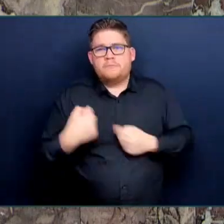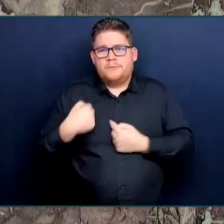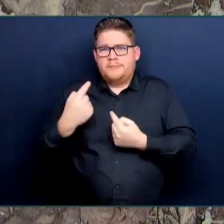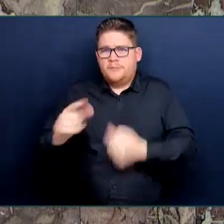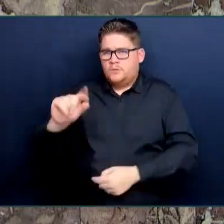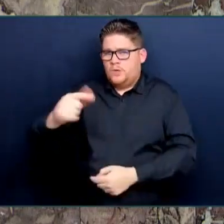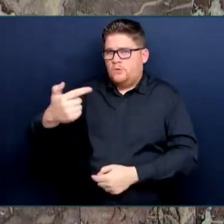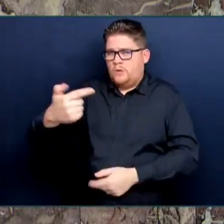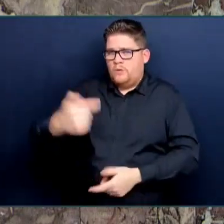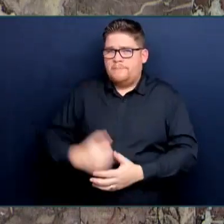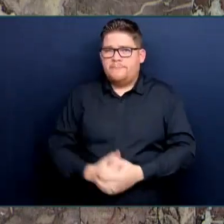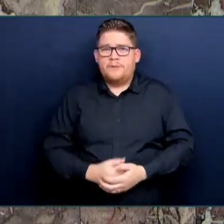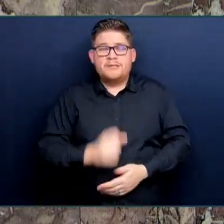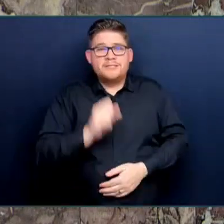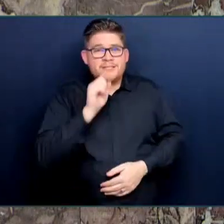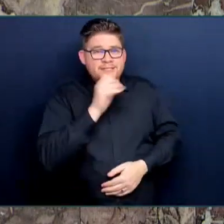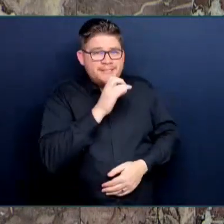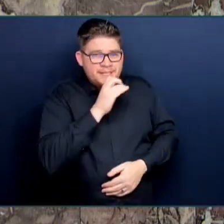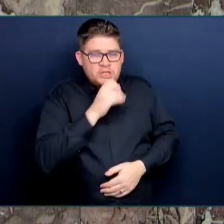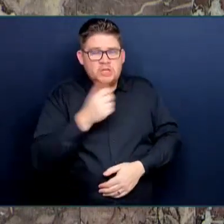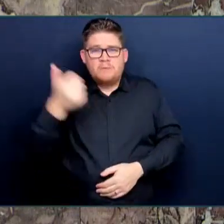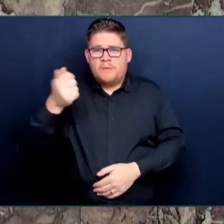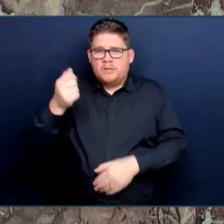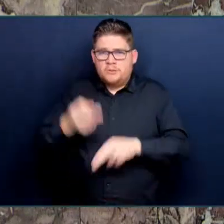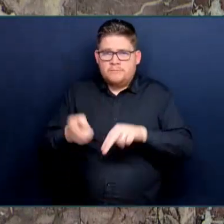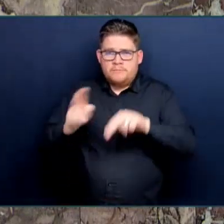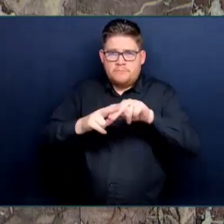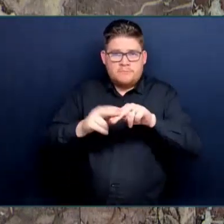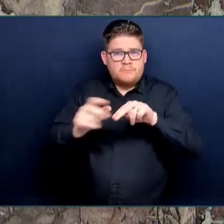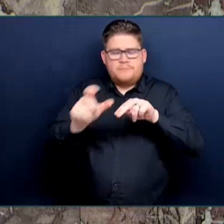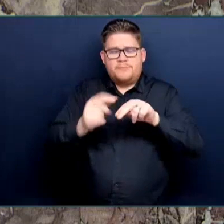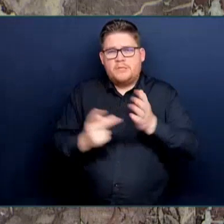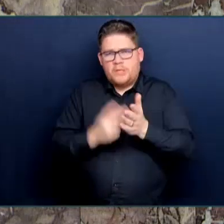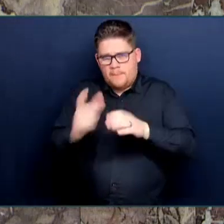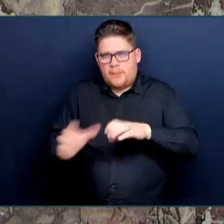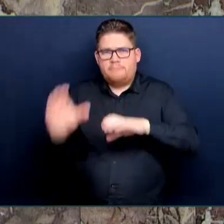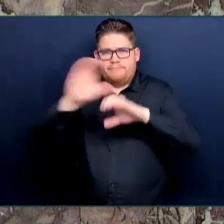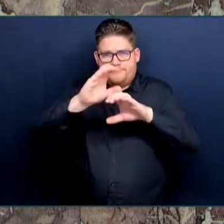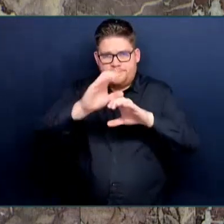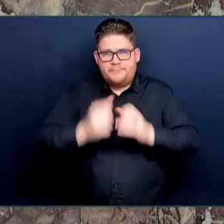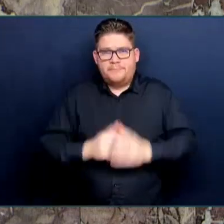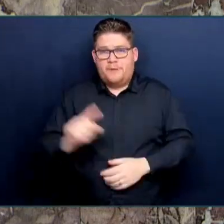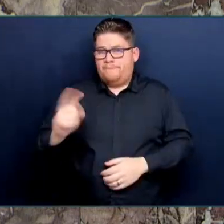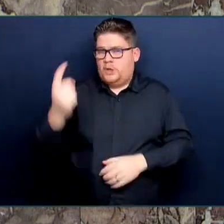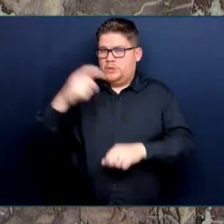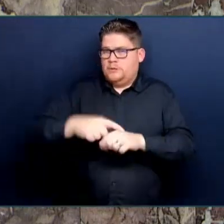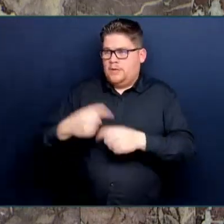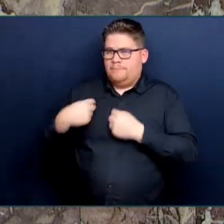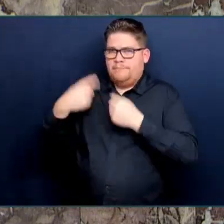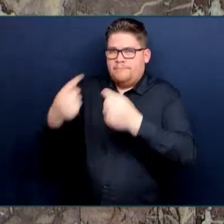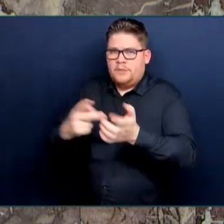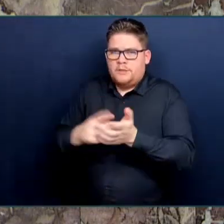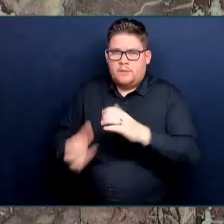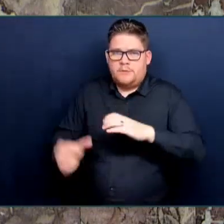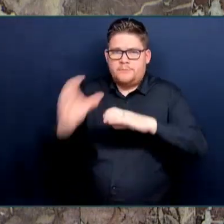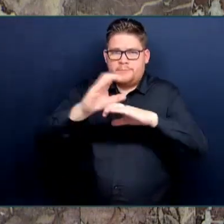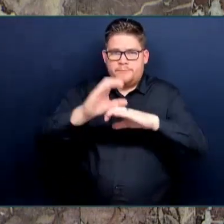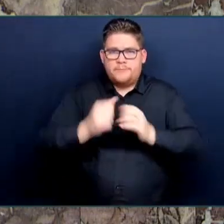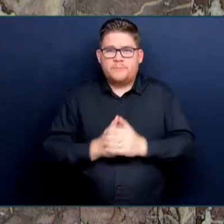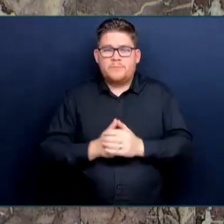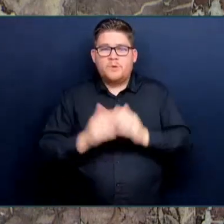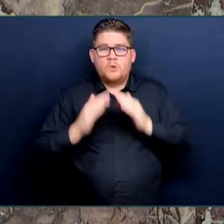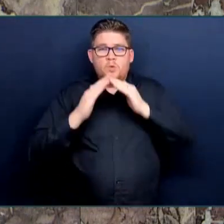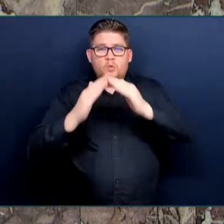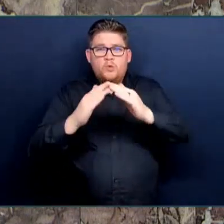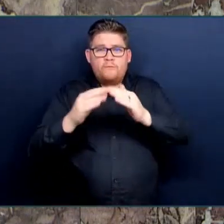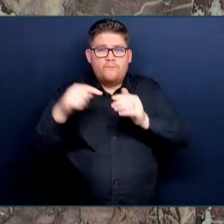the first increase in the entire history of the benefit. We restored the minimum shelter allowance. Even with all of these